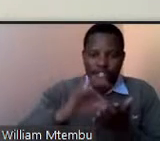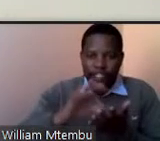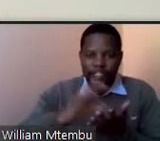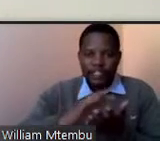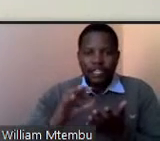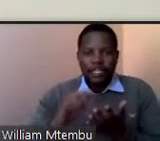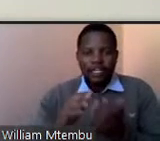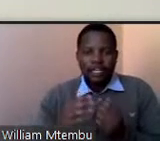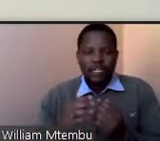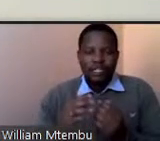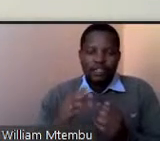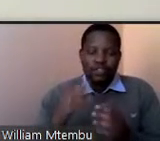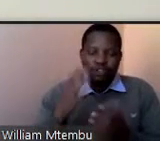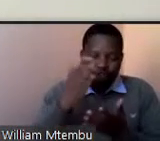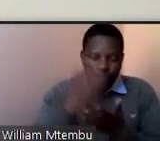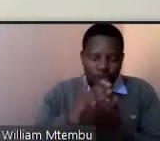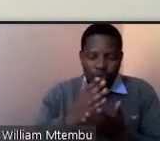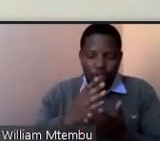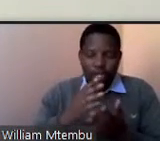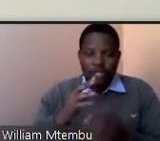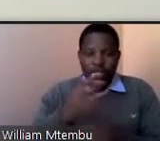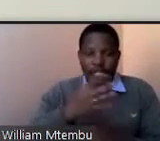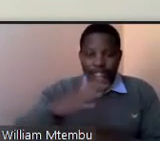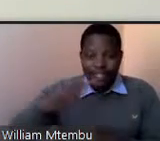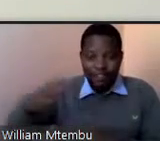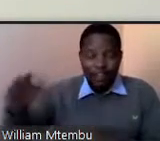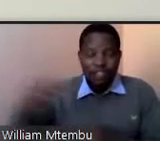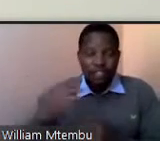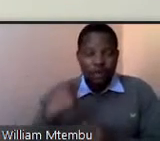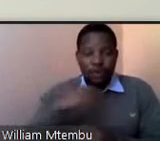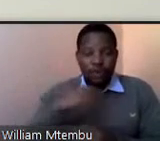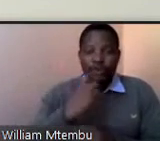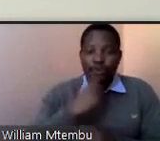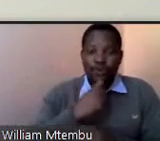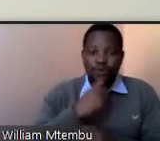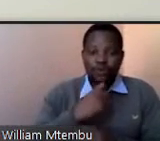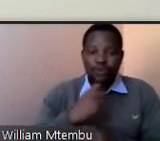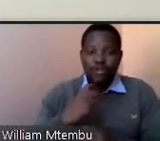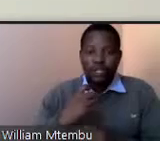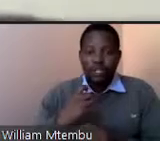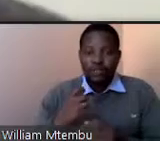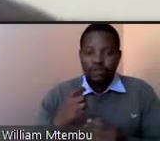the rivers that we use to irrigate